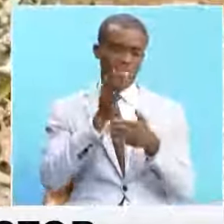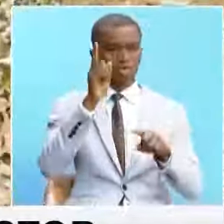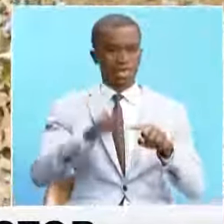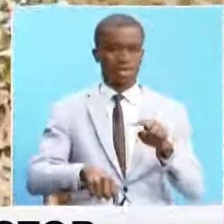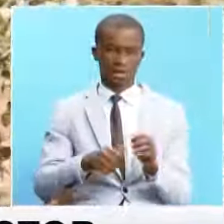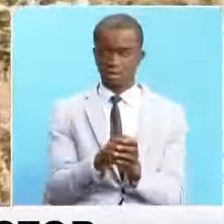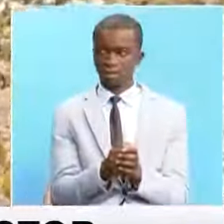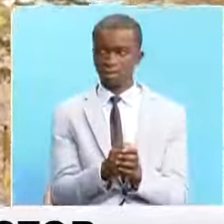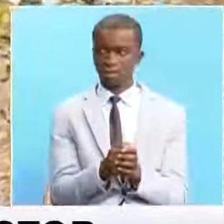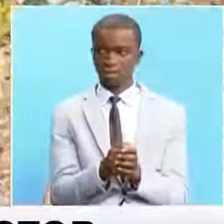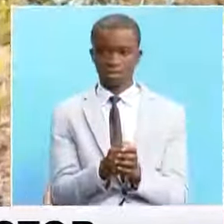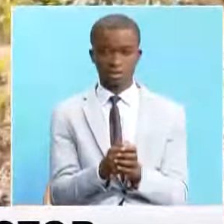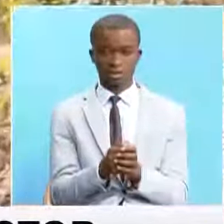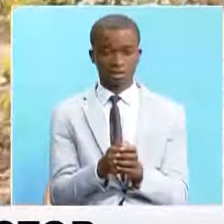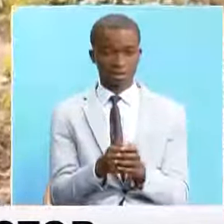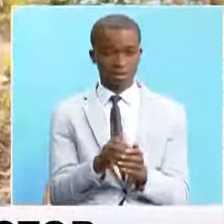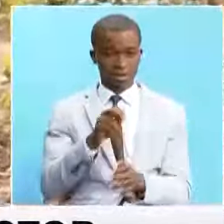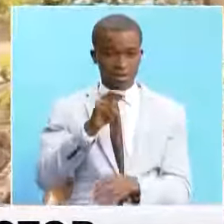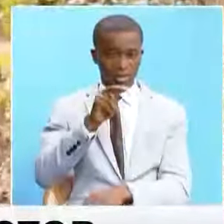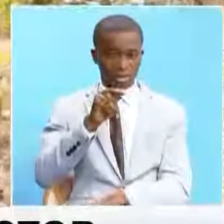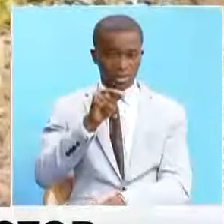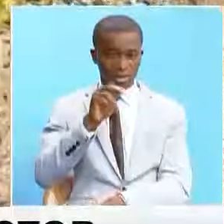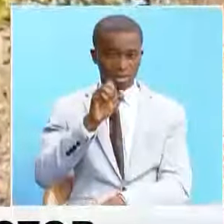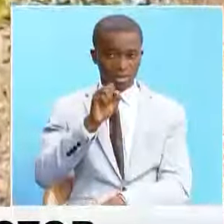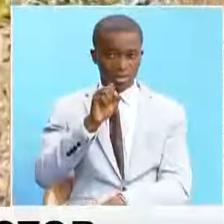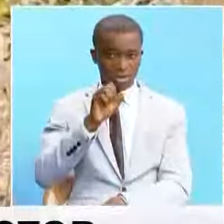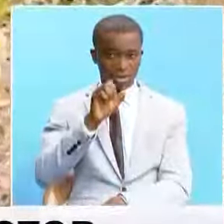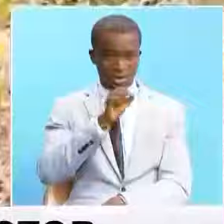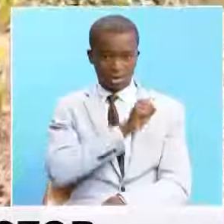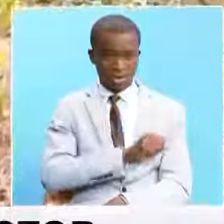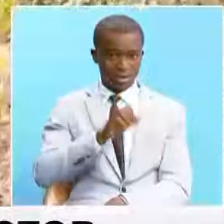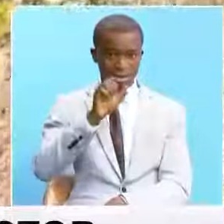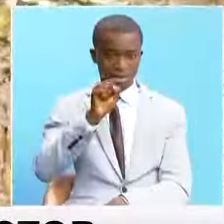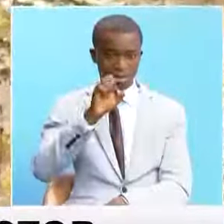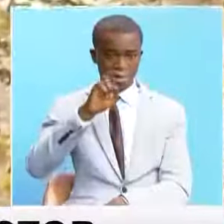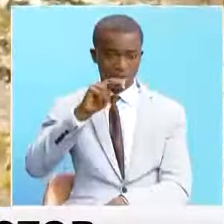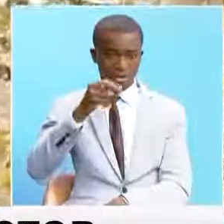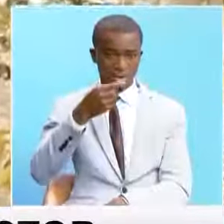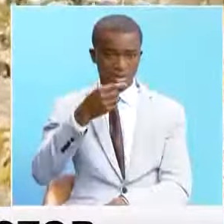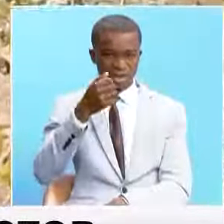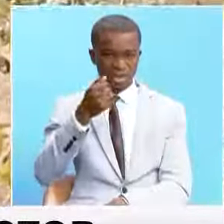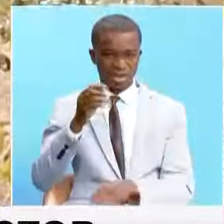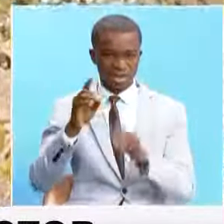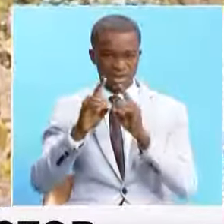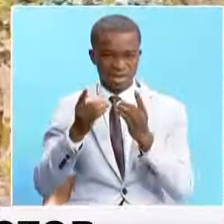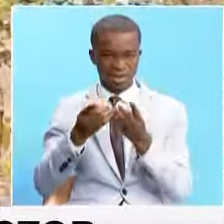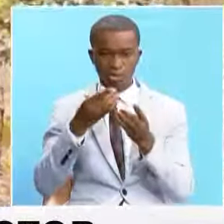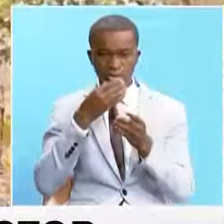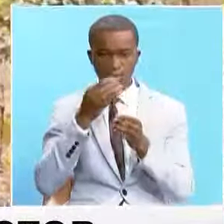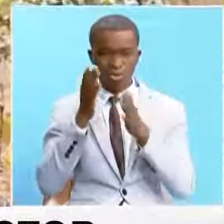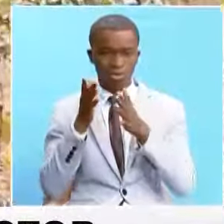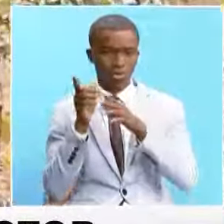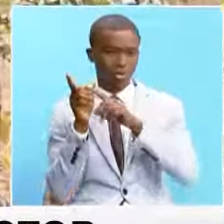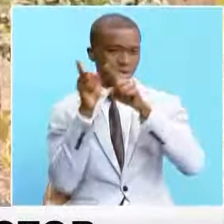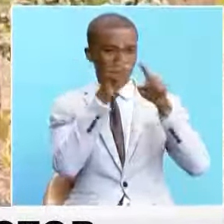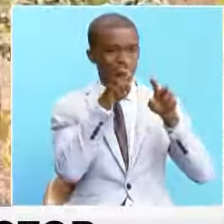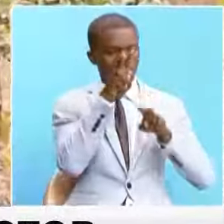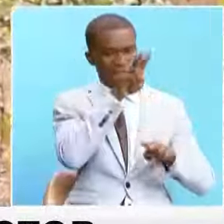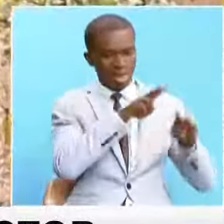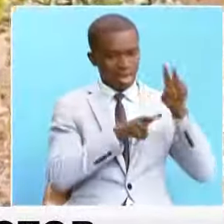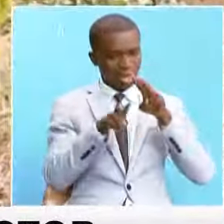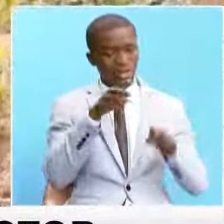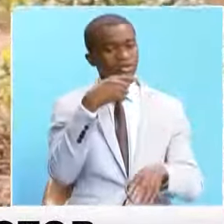visibly annoyed Senga Hill District Commissioner Elizabeth Goma, who visited the site, has promised to follow up the matter